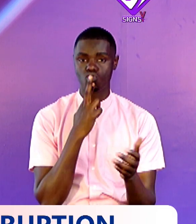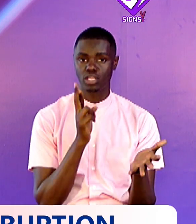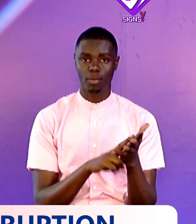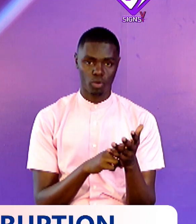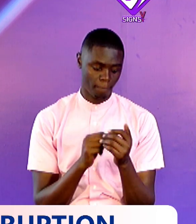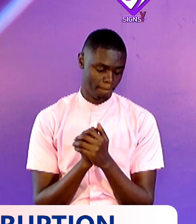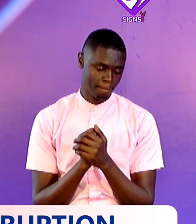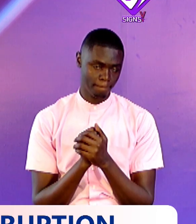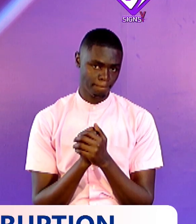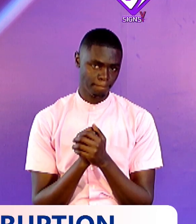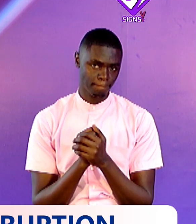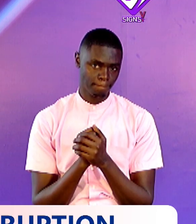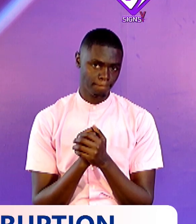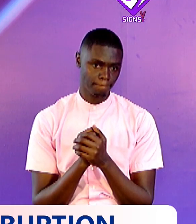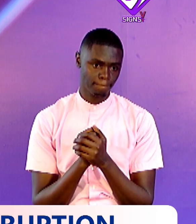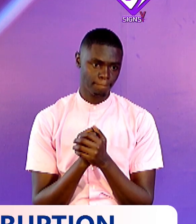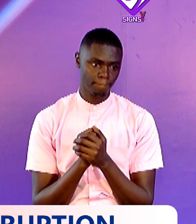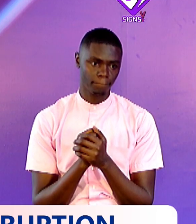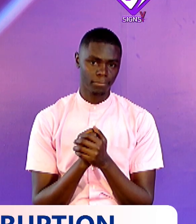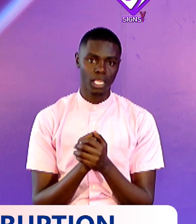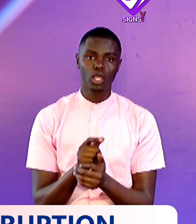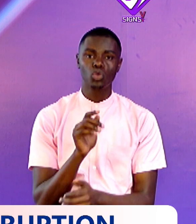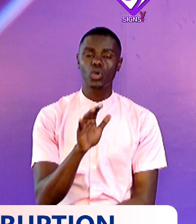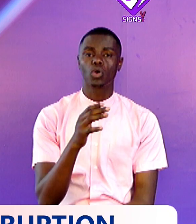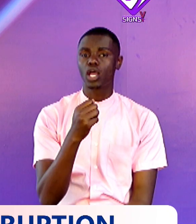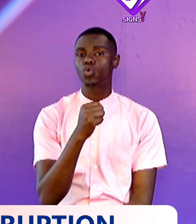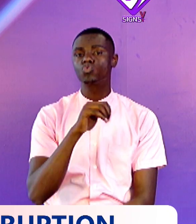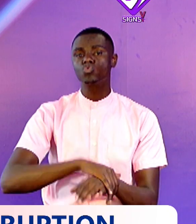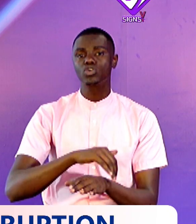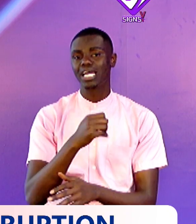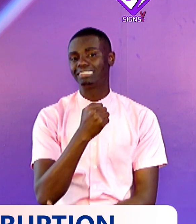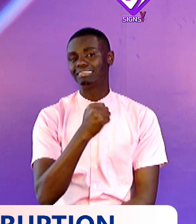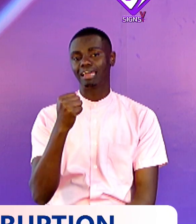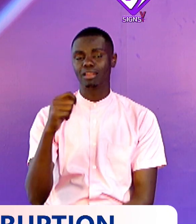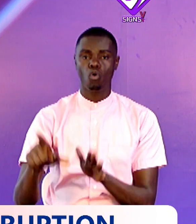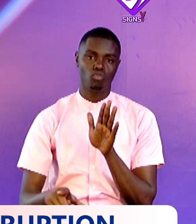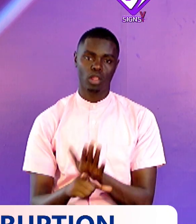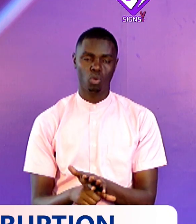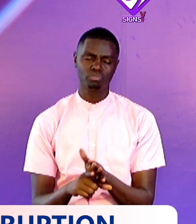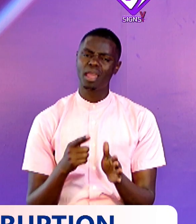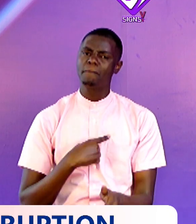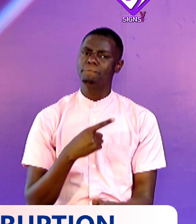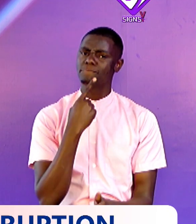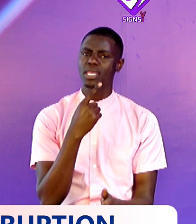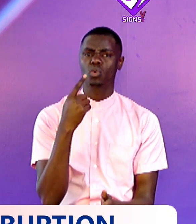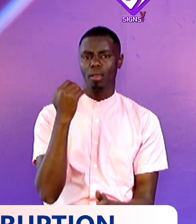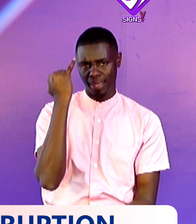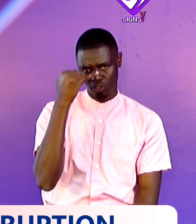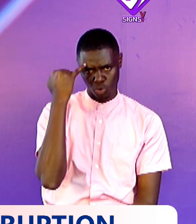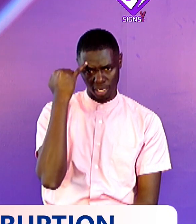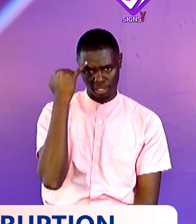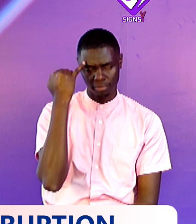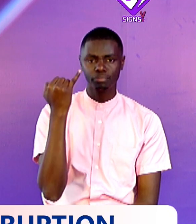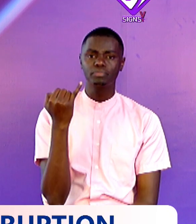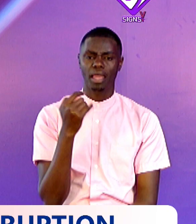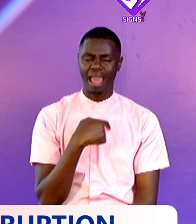that, you know, you are on the good side of the law. Let me tell you, Mr. Jonah, Right. I am getting what